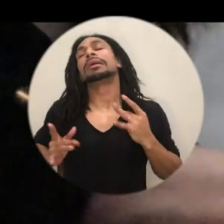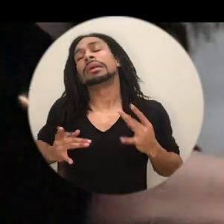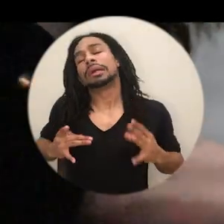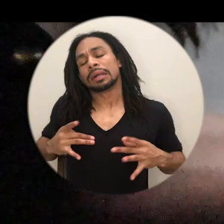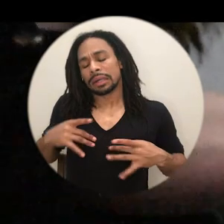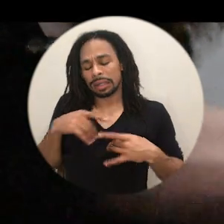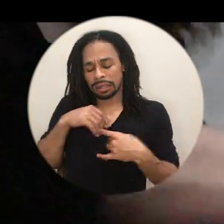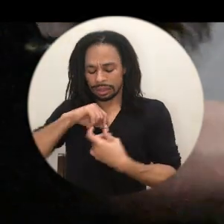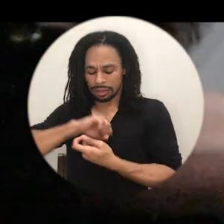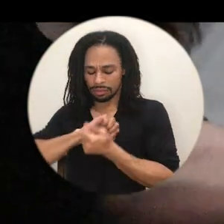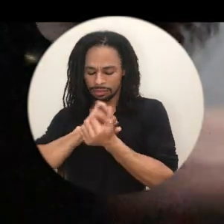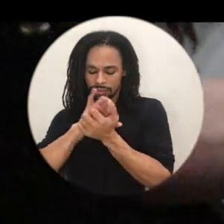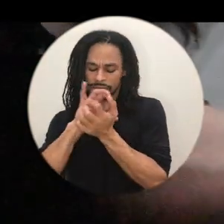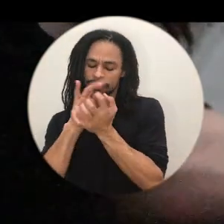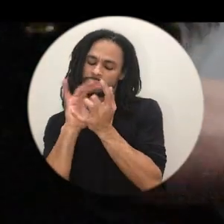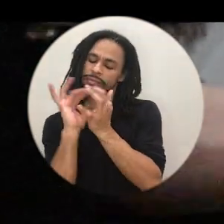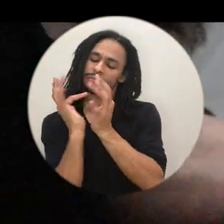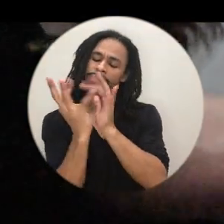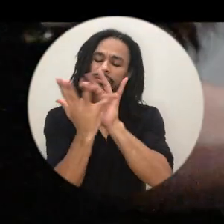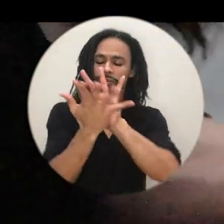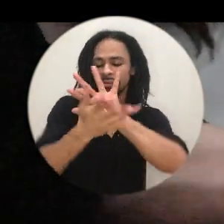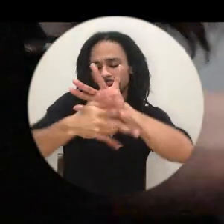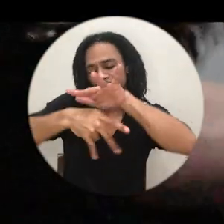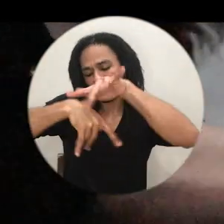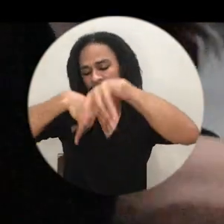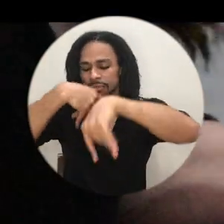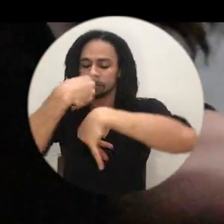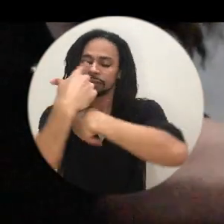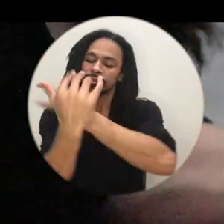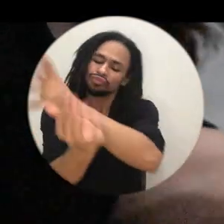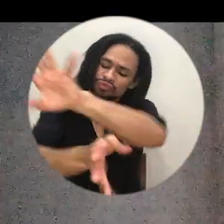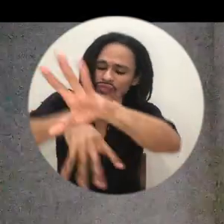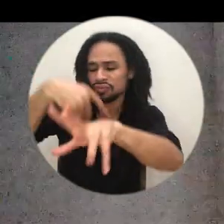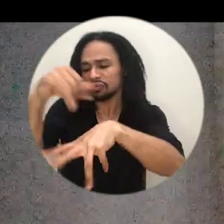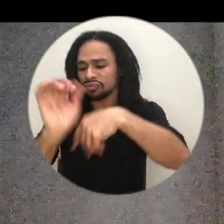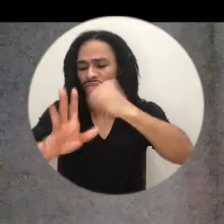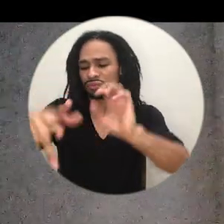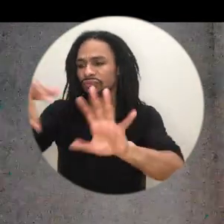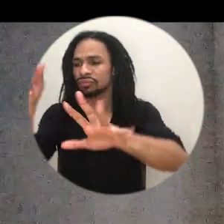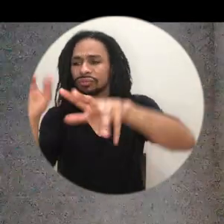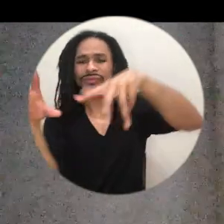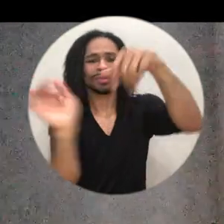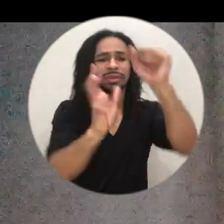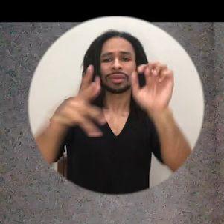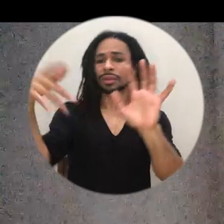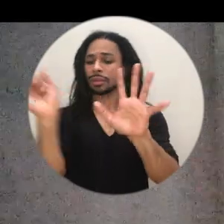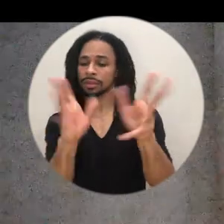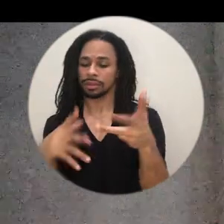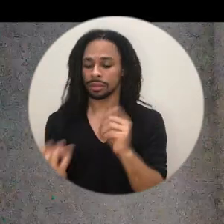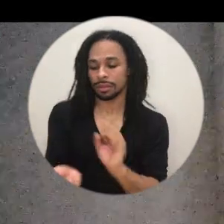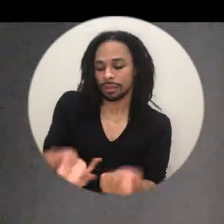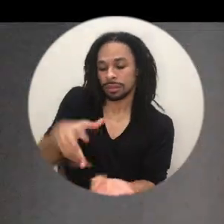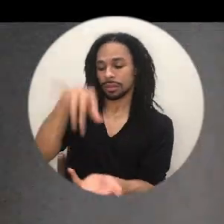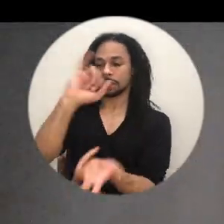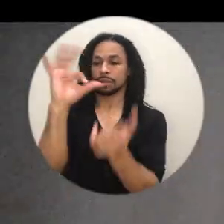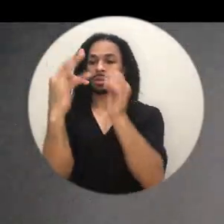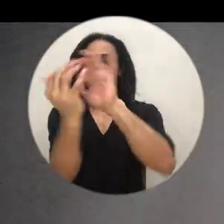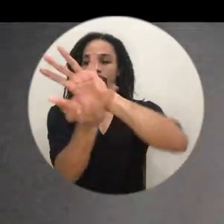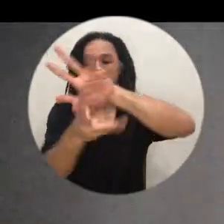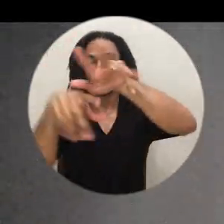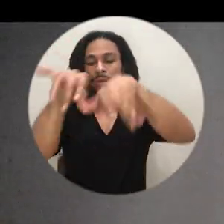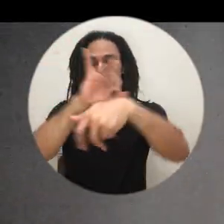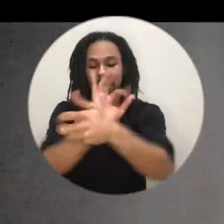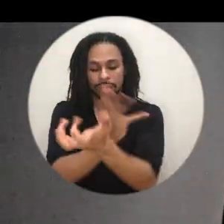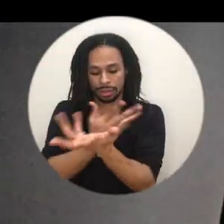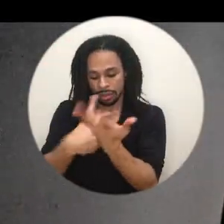my side, slowly yet resolute. I look up. She looks forward, the